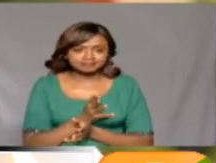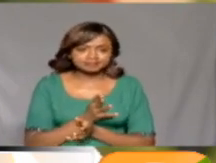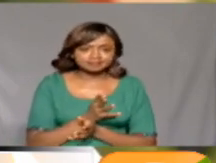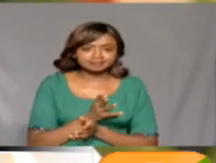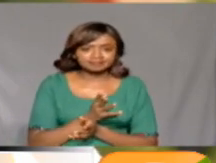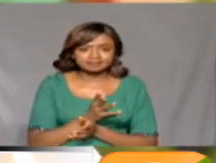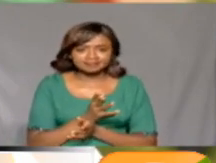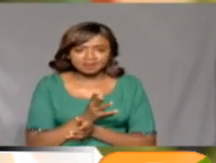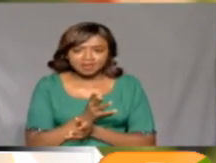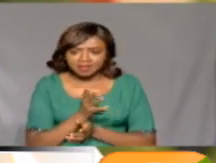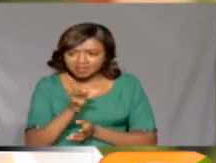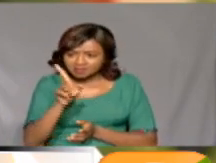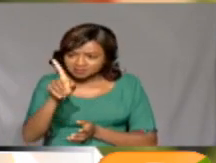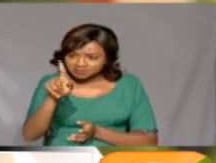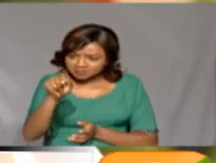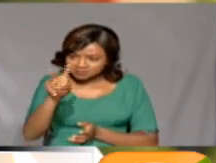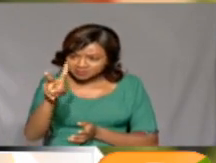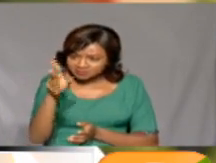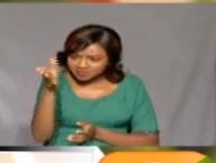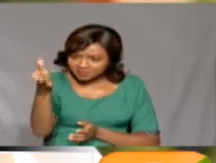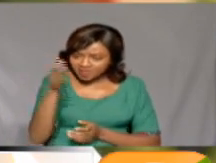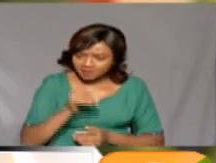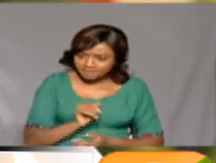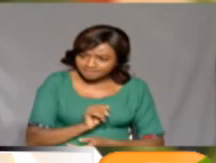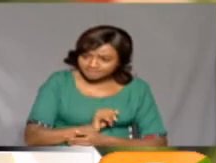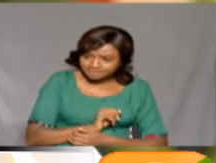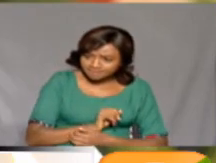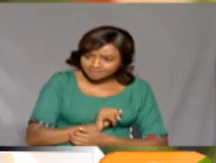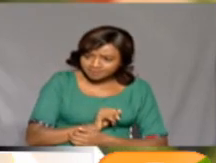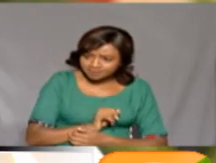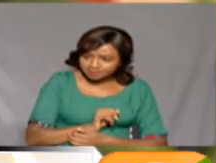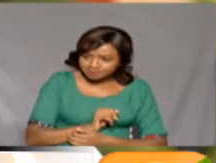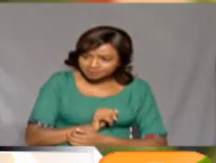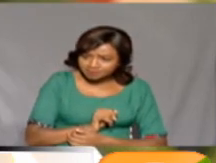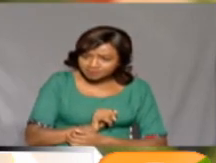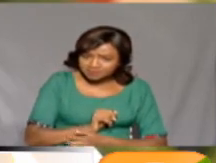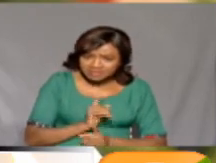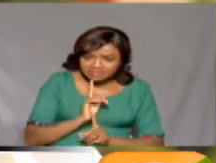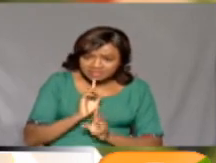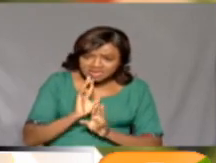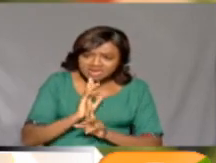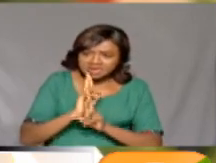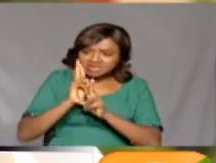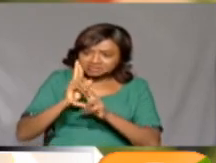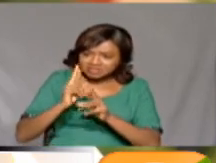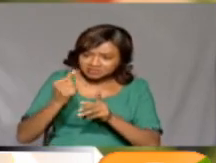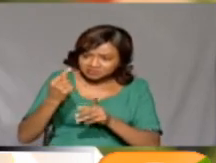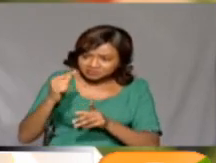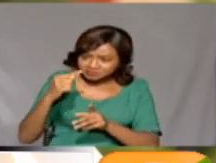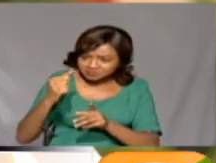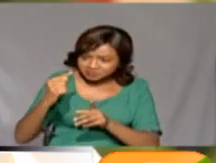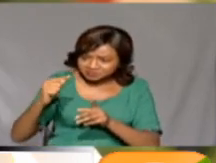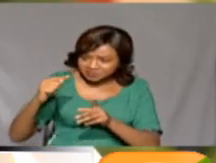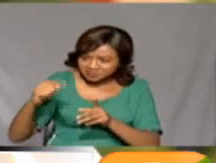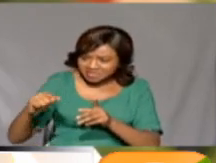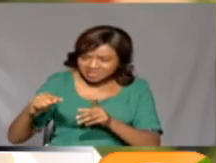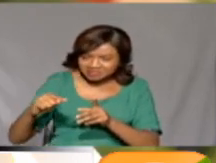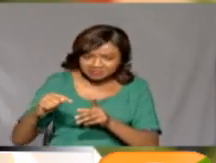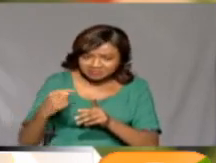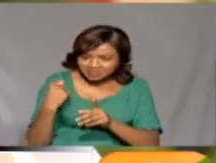there is a TV there, and the results are streaming. Mm. Mm? And the numbers